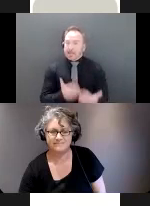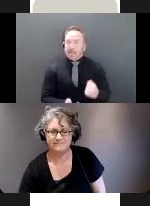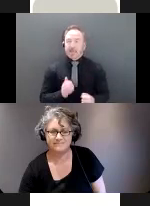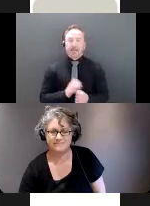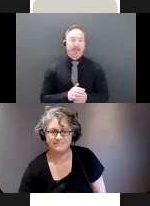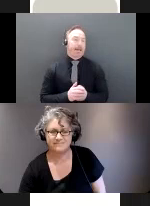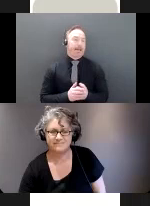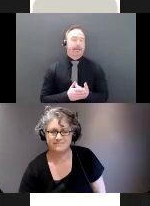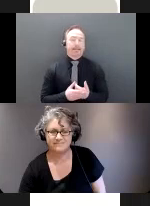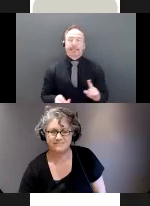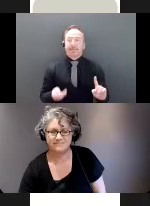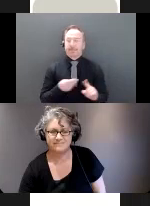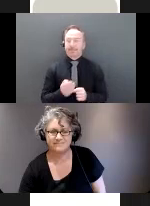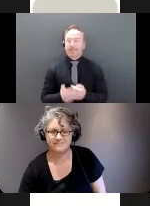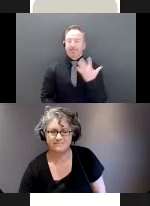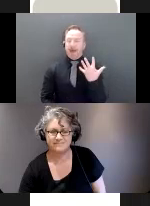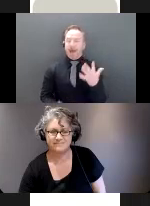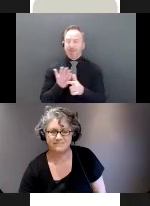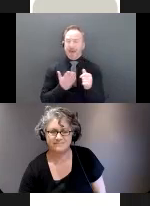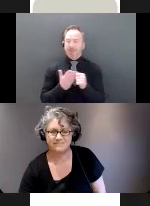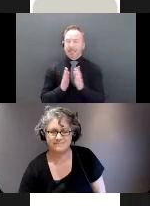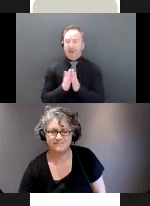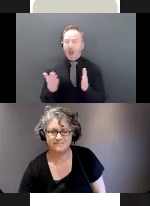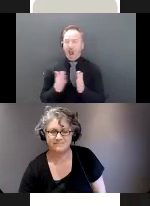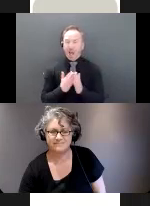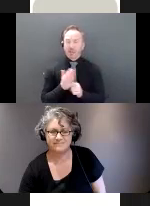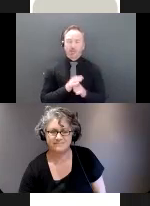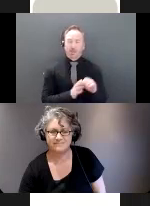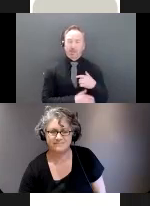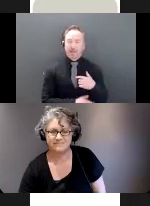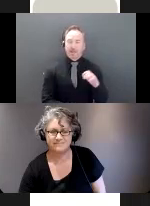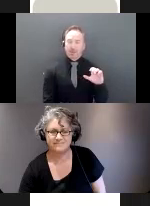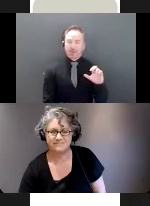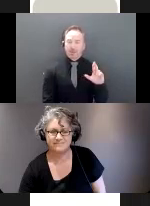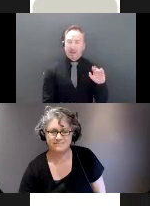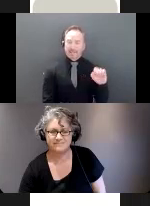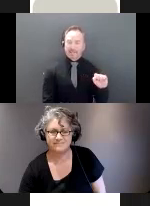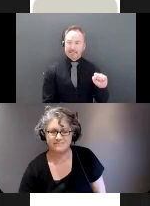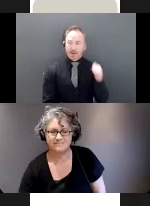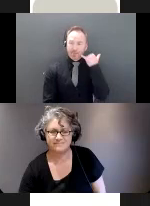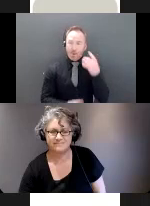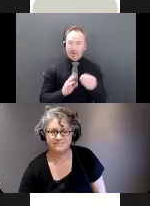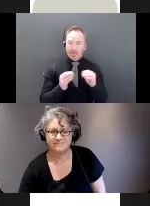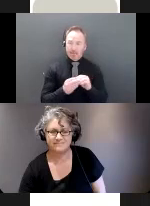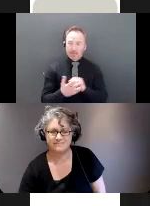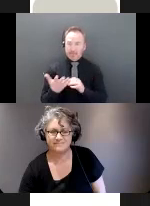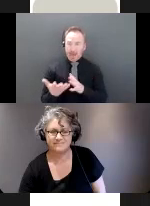10 different crisis lines on it is not an effective way to communicate information, especially when they